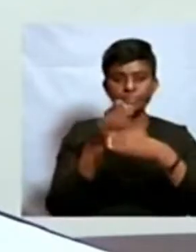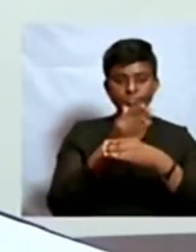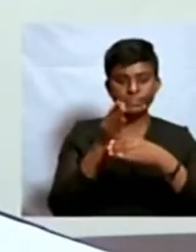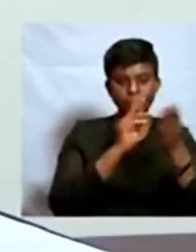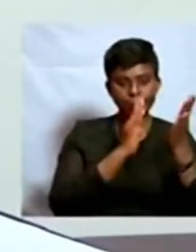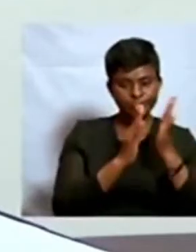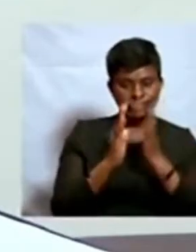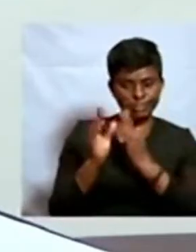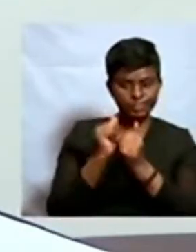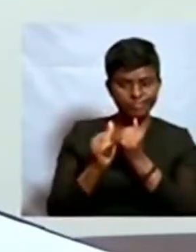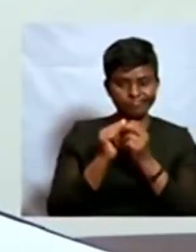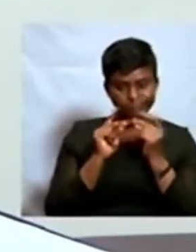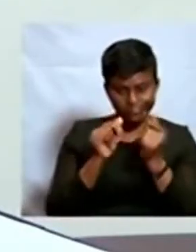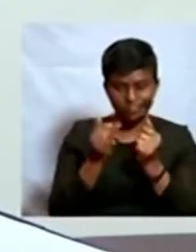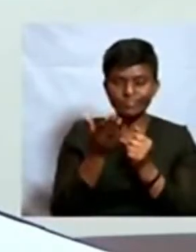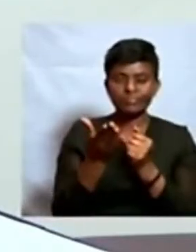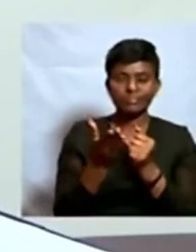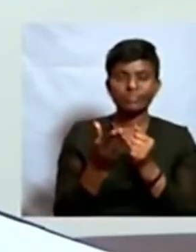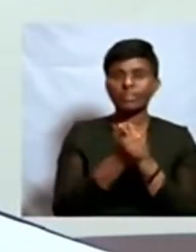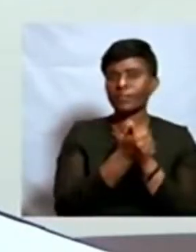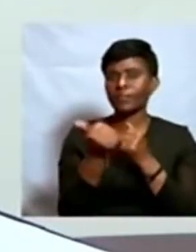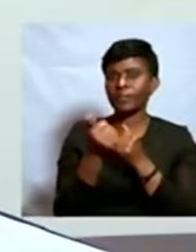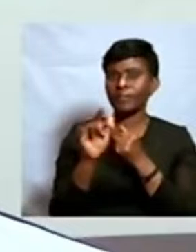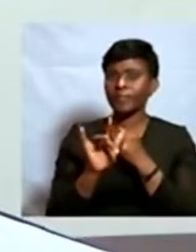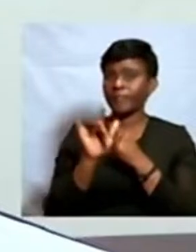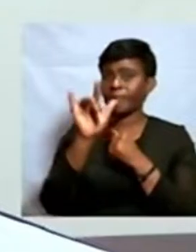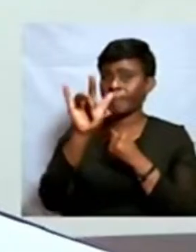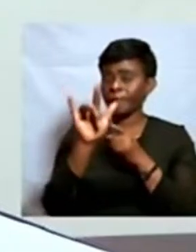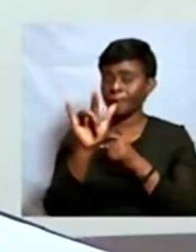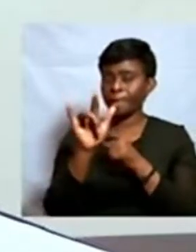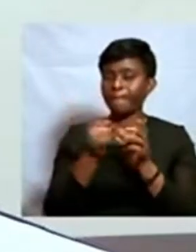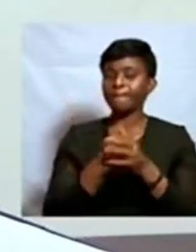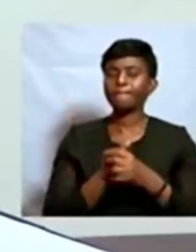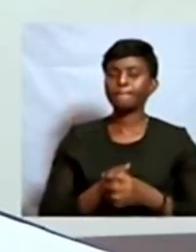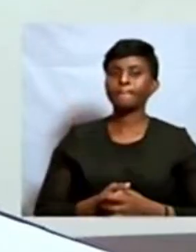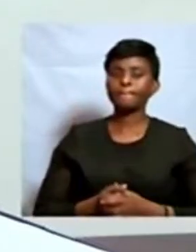takes us there. The other airlines,